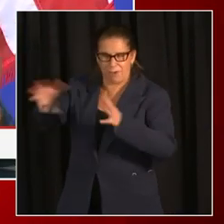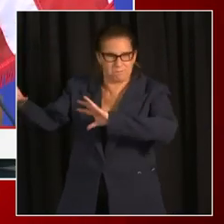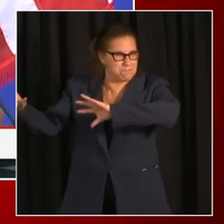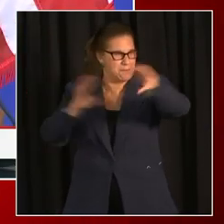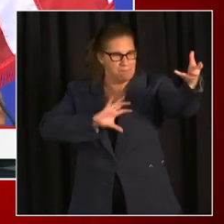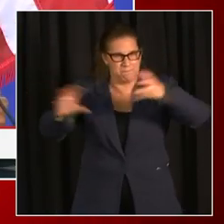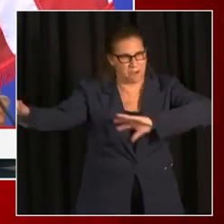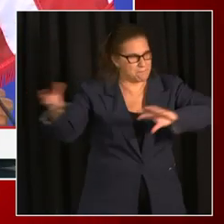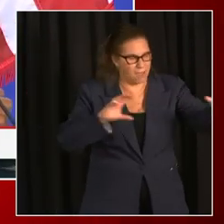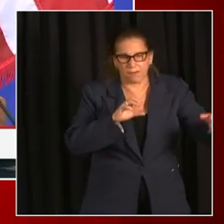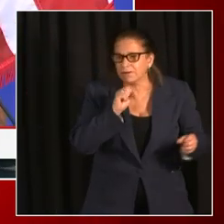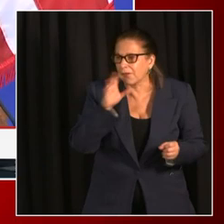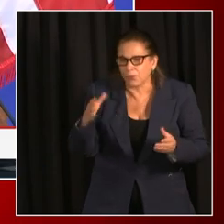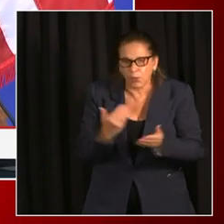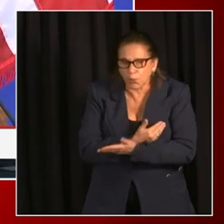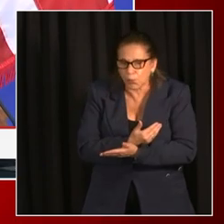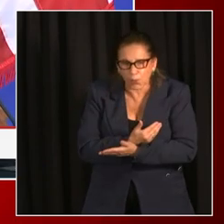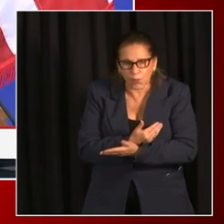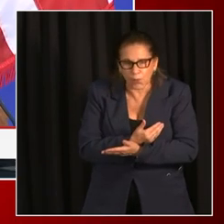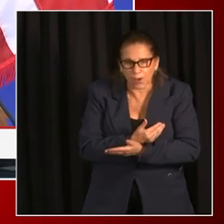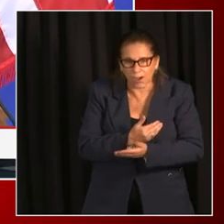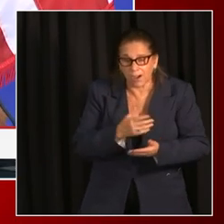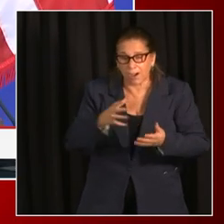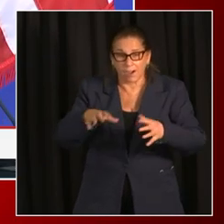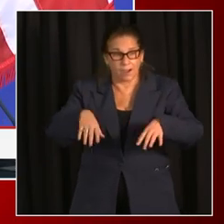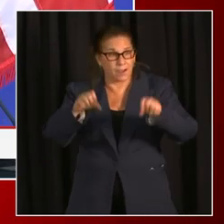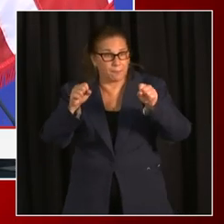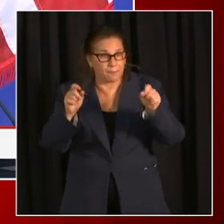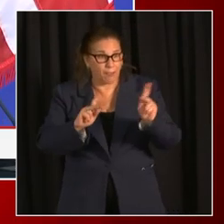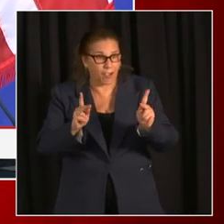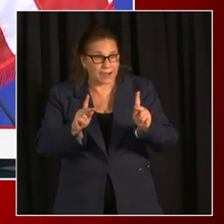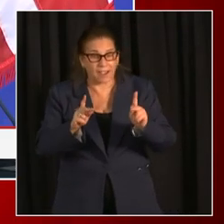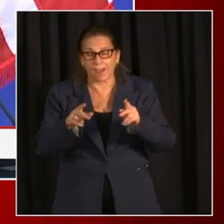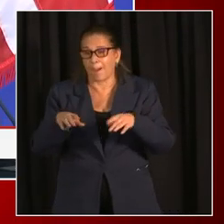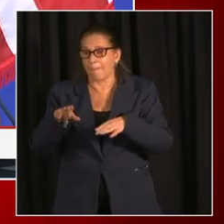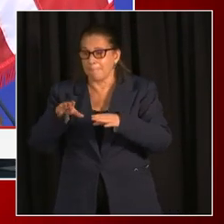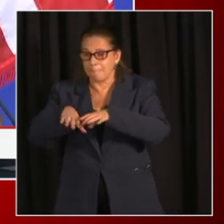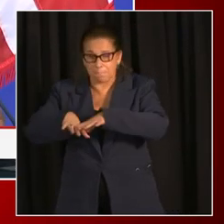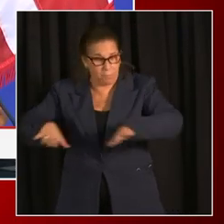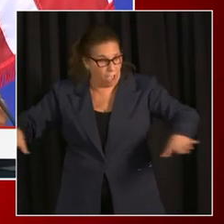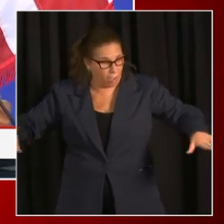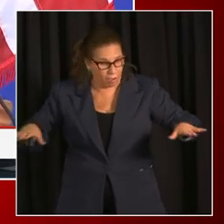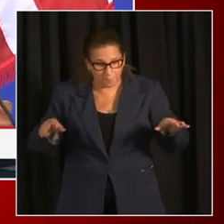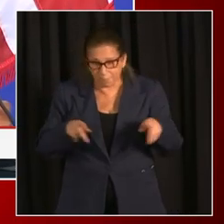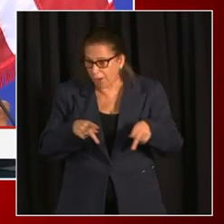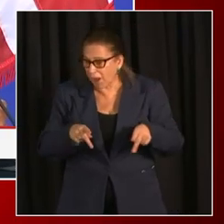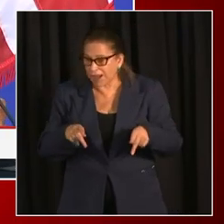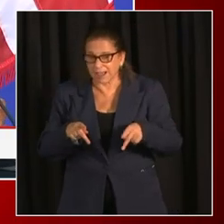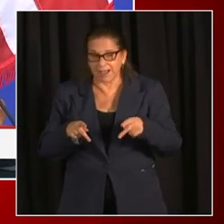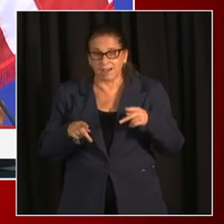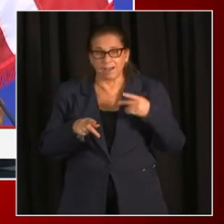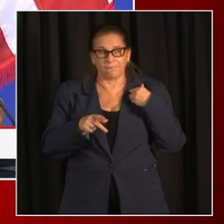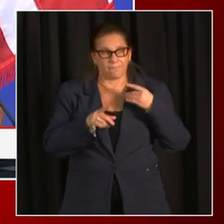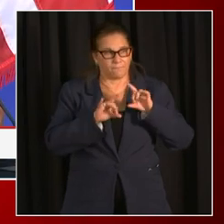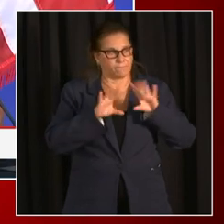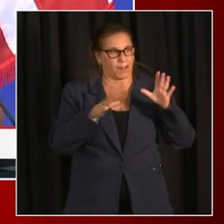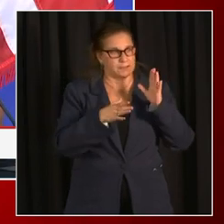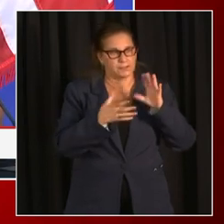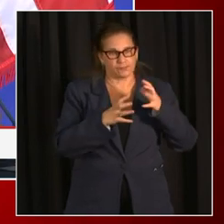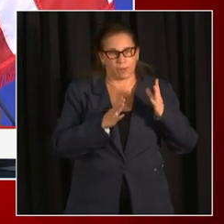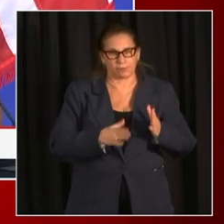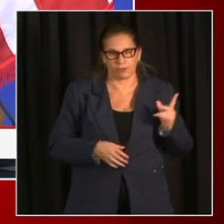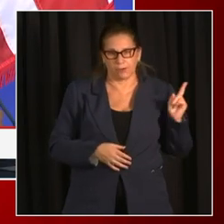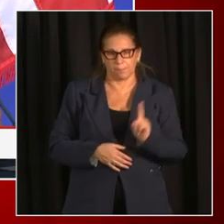of the street parties that we've seen, block parties, and including the one on DuBois Place. They've had that block